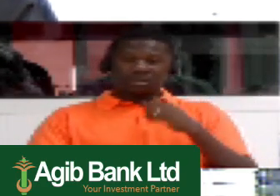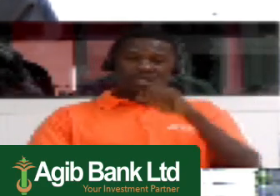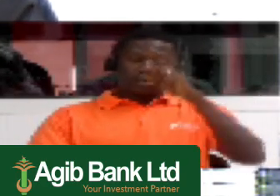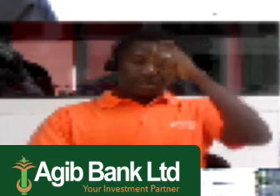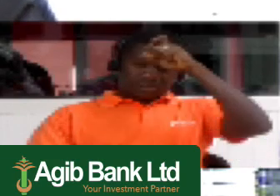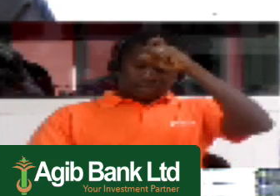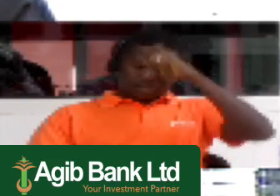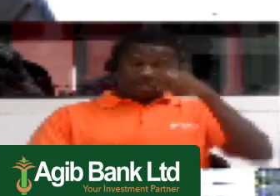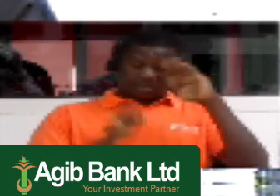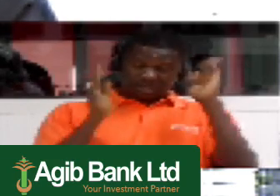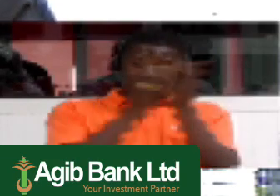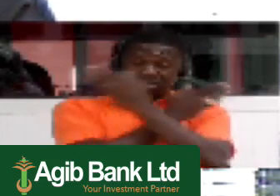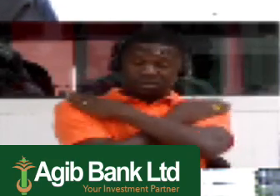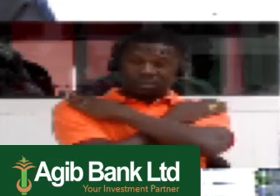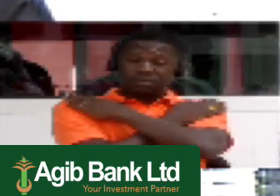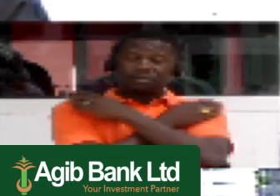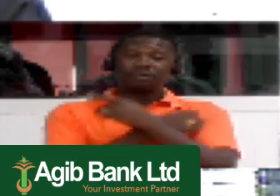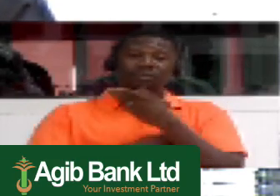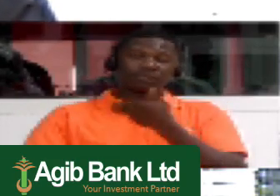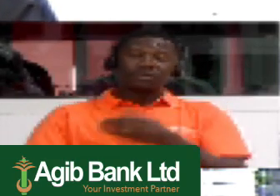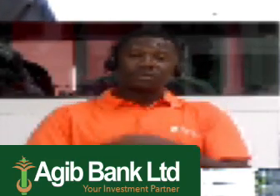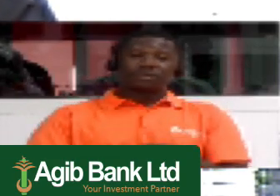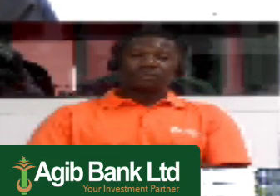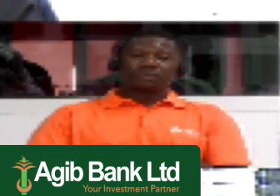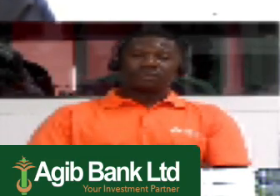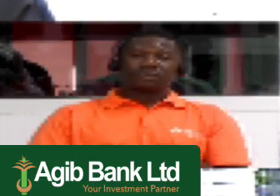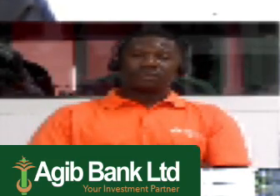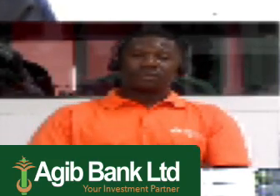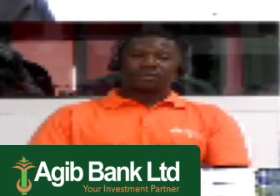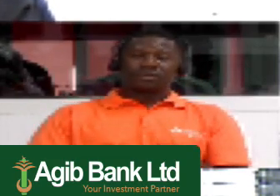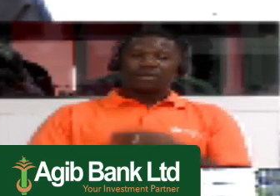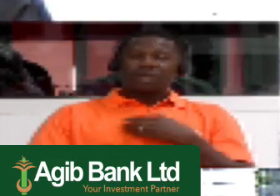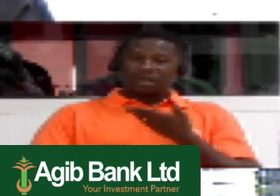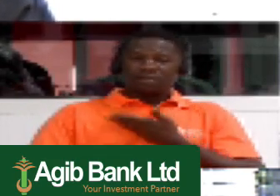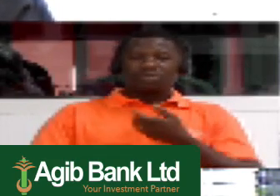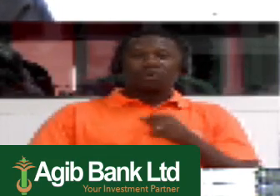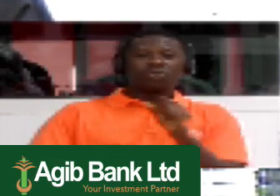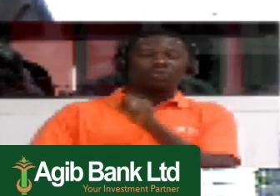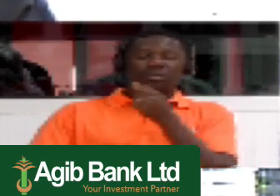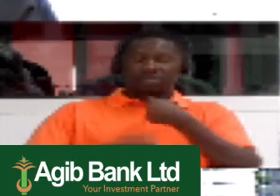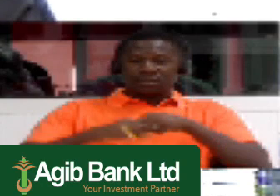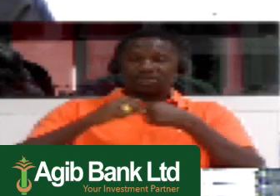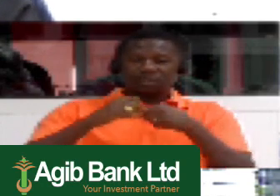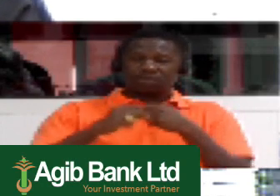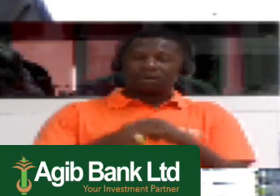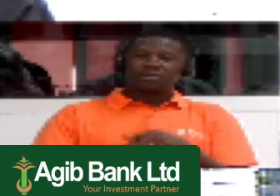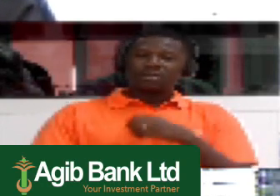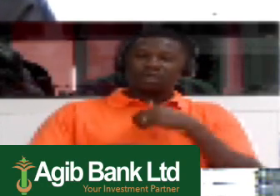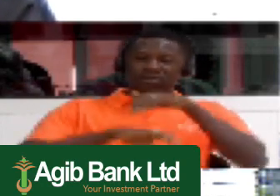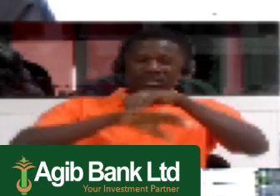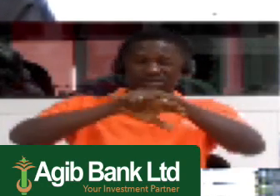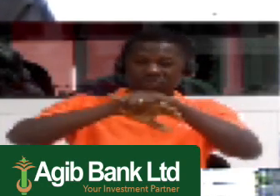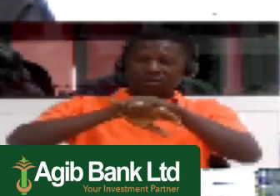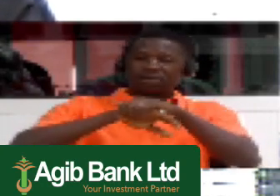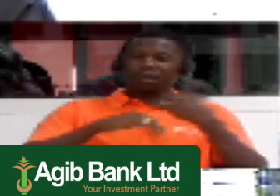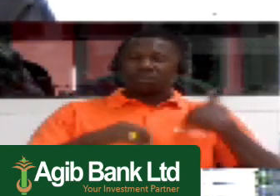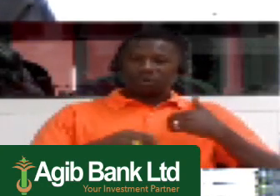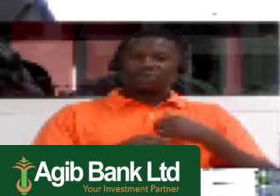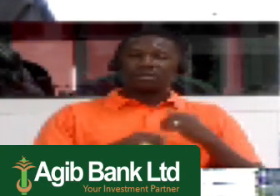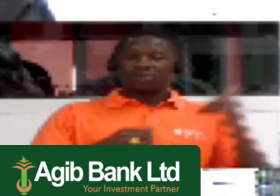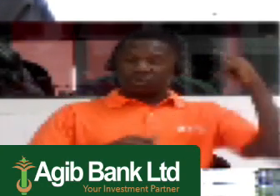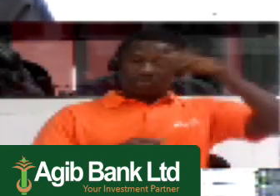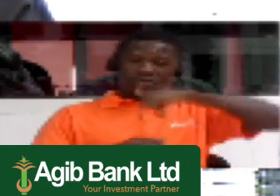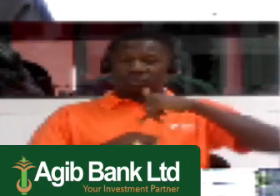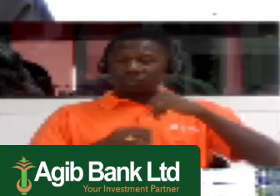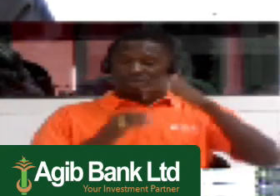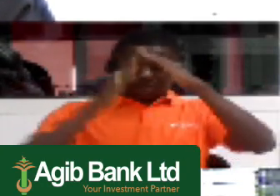joined Royal Gibraltar with Americans at the Yundum Barracks. I also had training with the Royal Gibraltar and the Americans at the Yundum